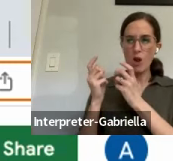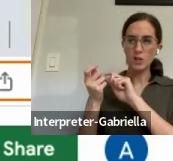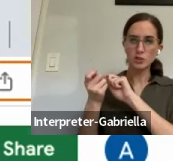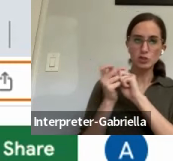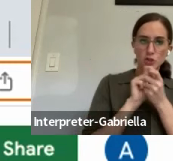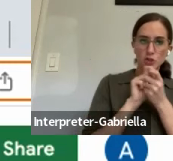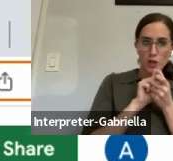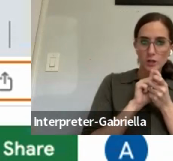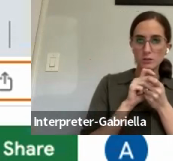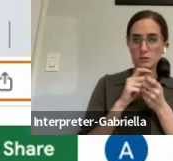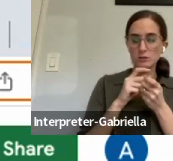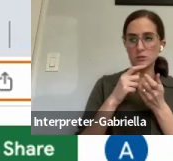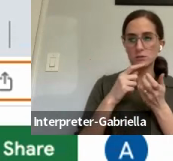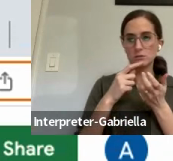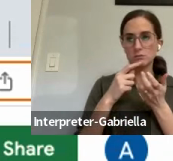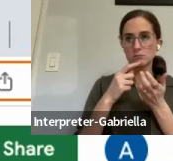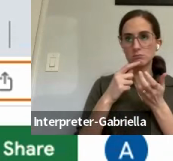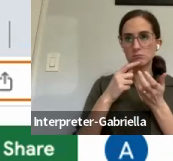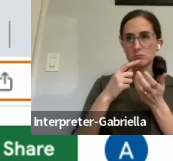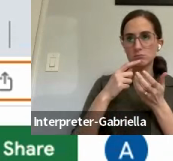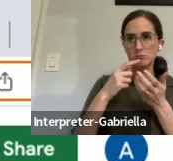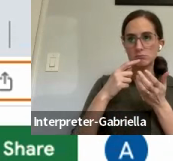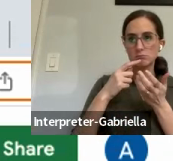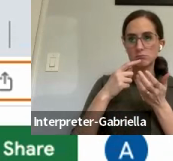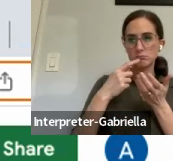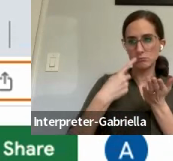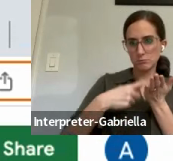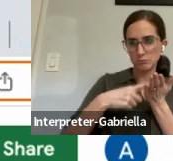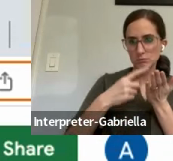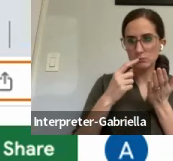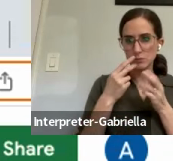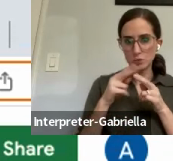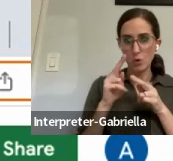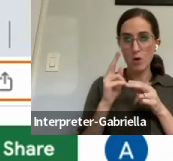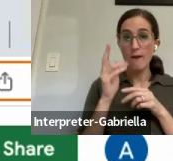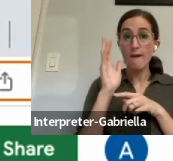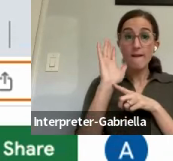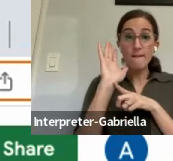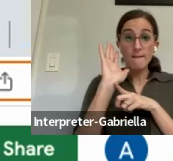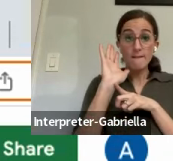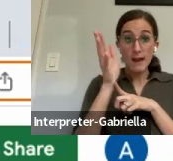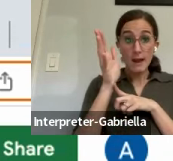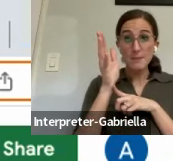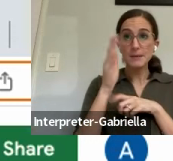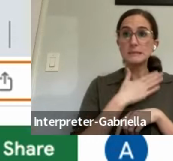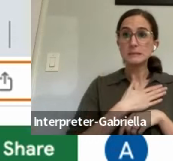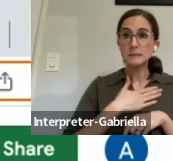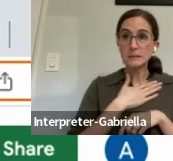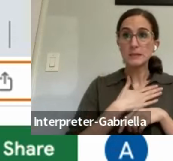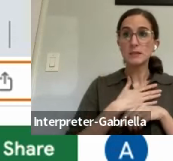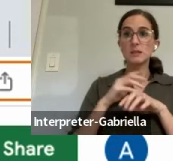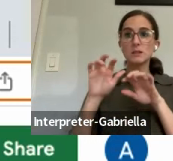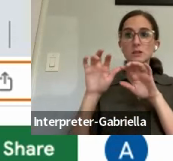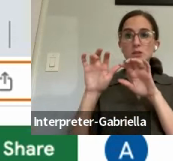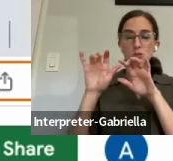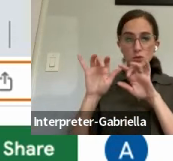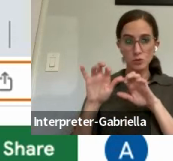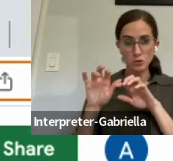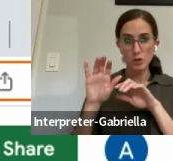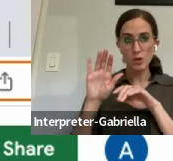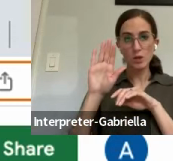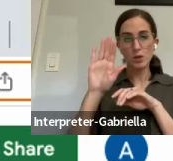just take 5 minutes and have people type in the chat their ideas, so we can